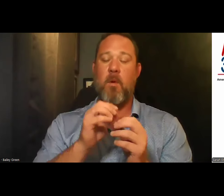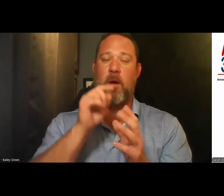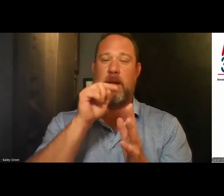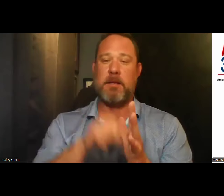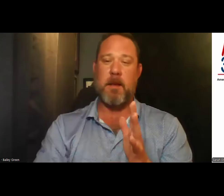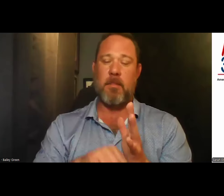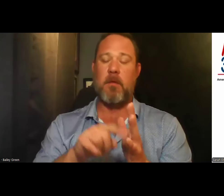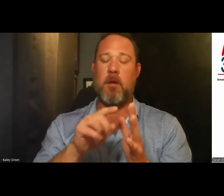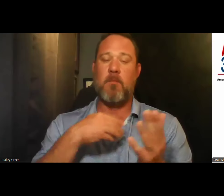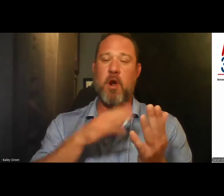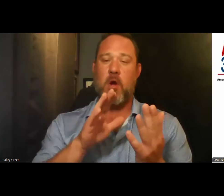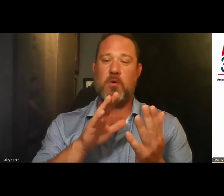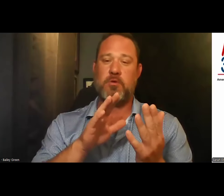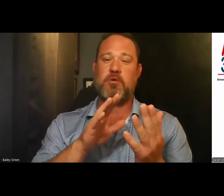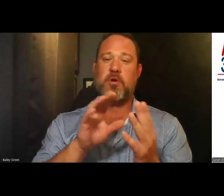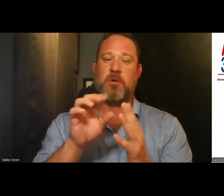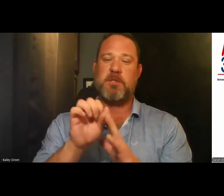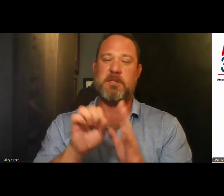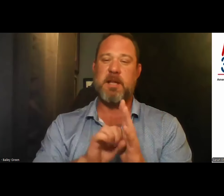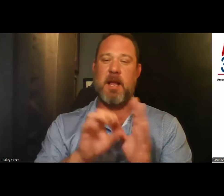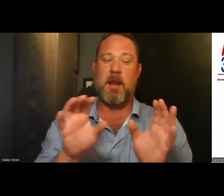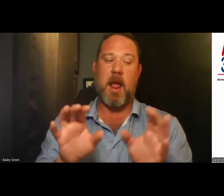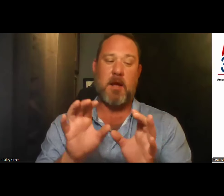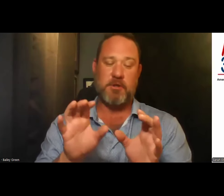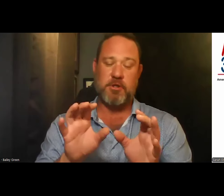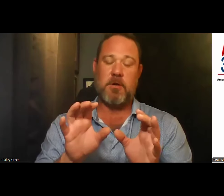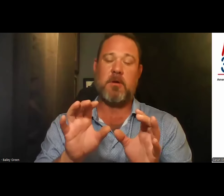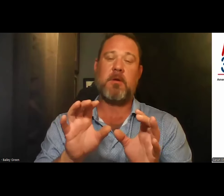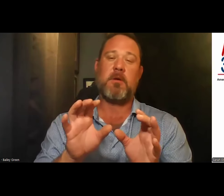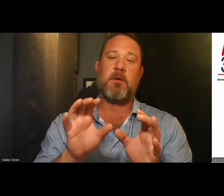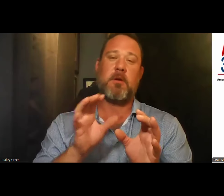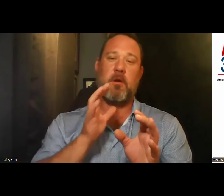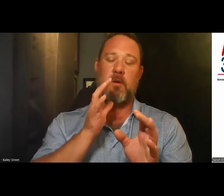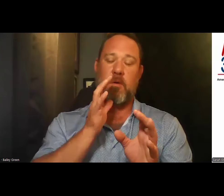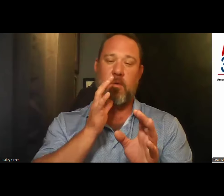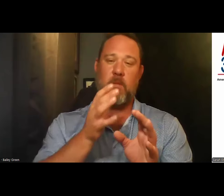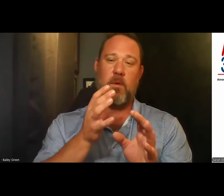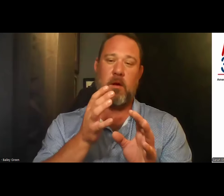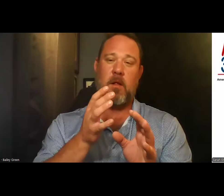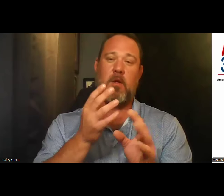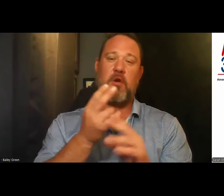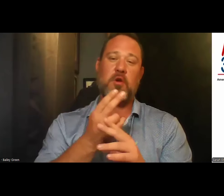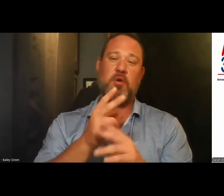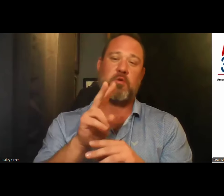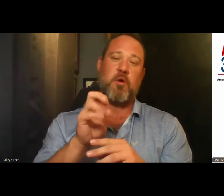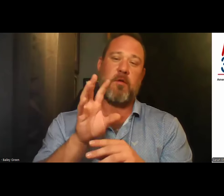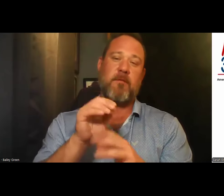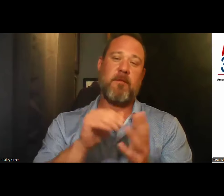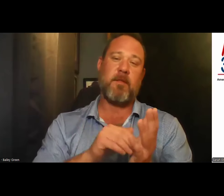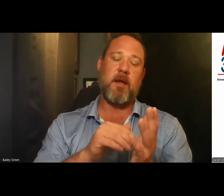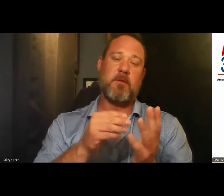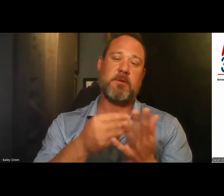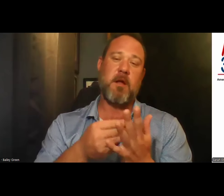approach through a state action lab, where they would enable us to use $250,000 worth